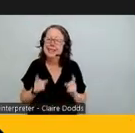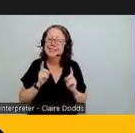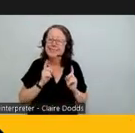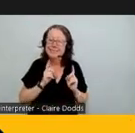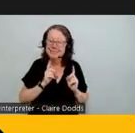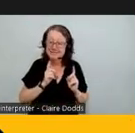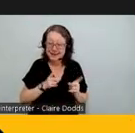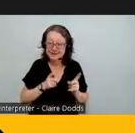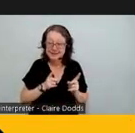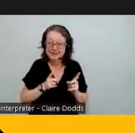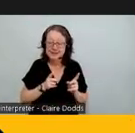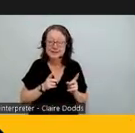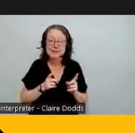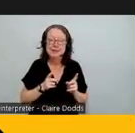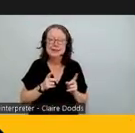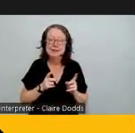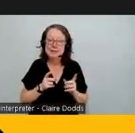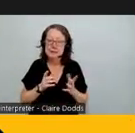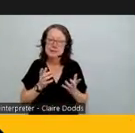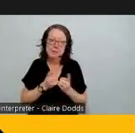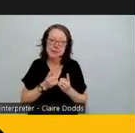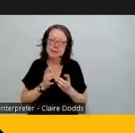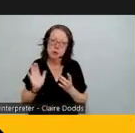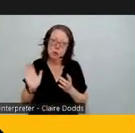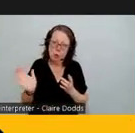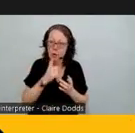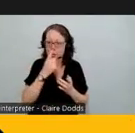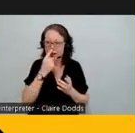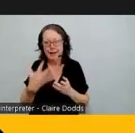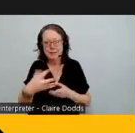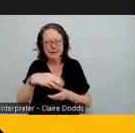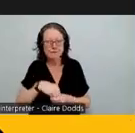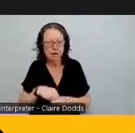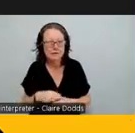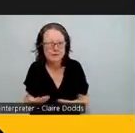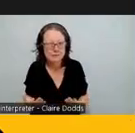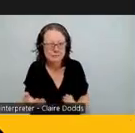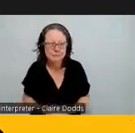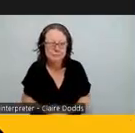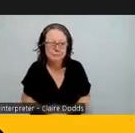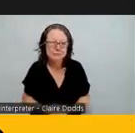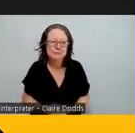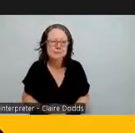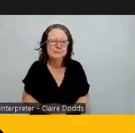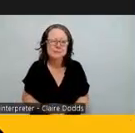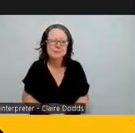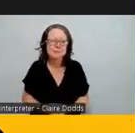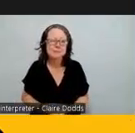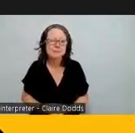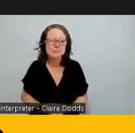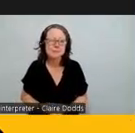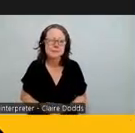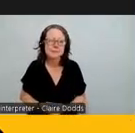is a role that all of you have to play in that if you would like to. Next slide.